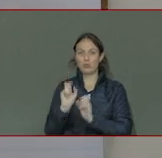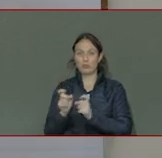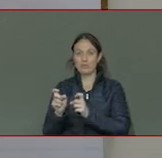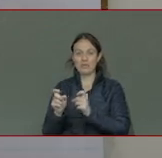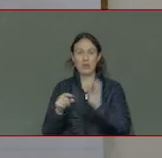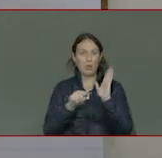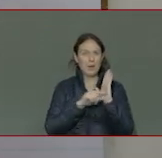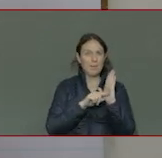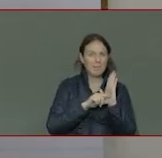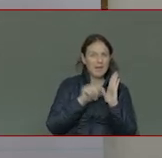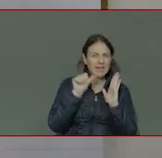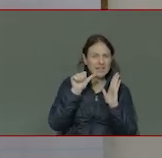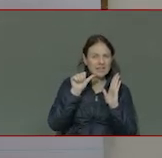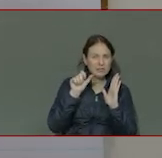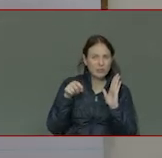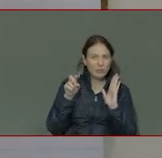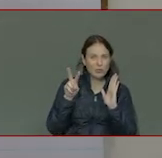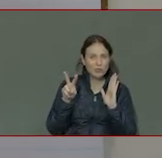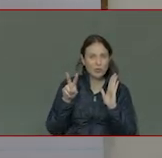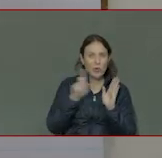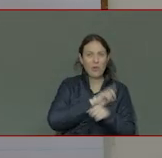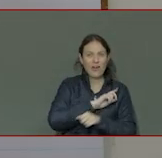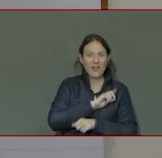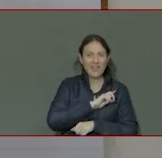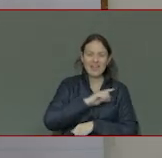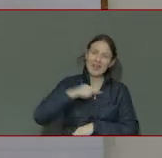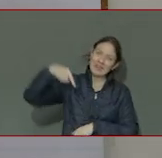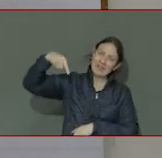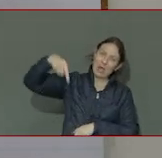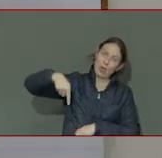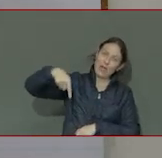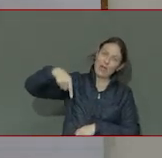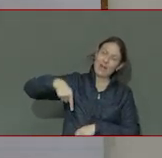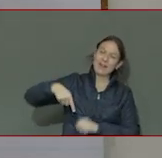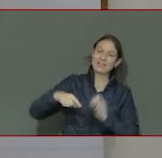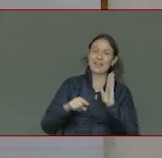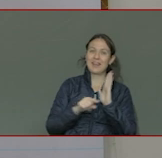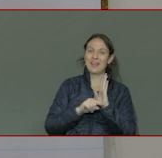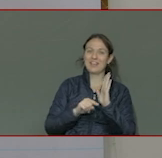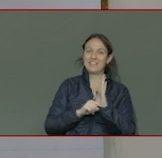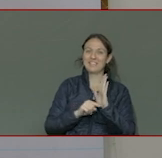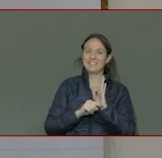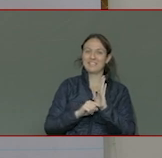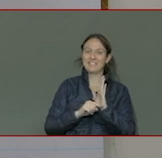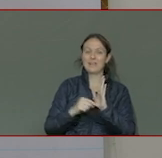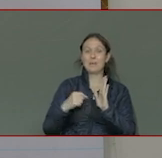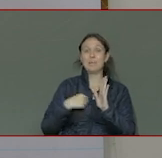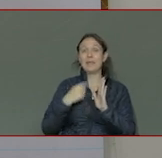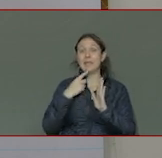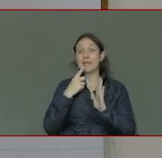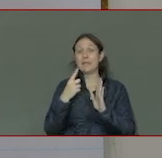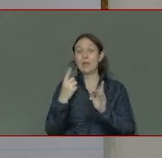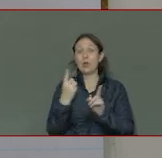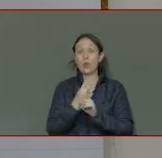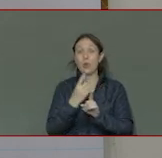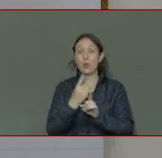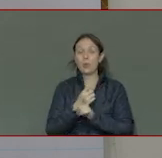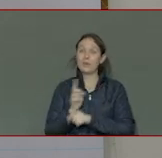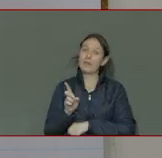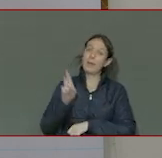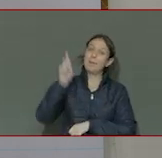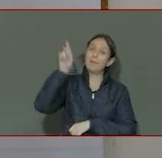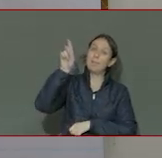6.2? Because it goes down. I stay with my directions as up